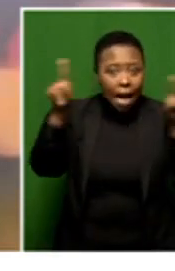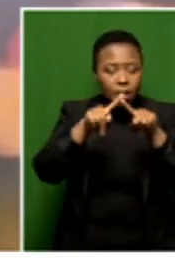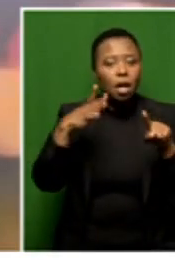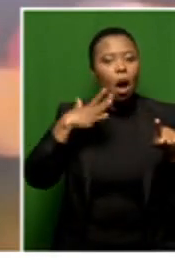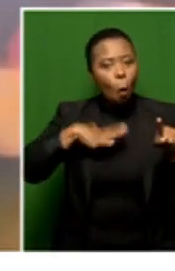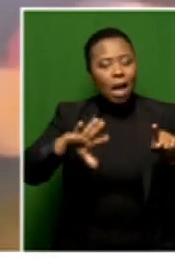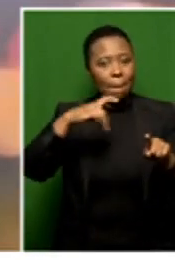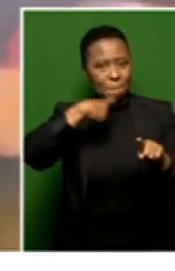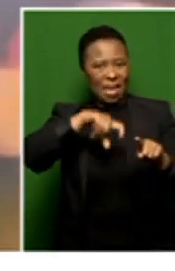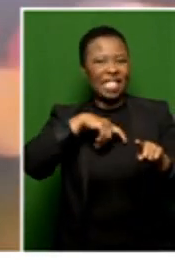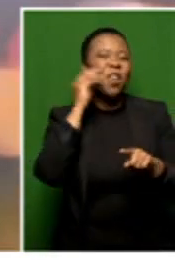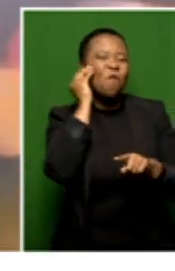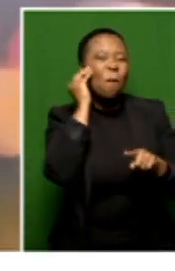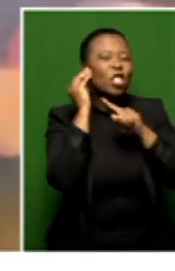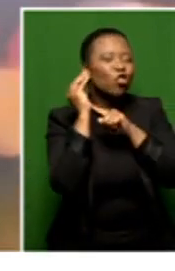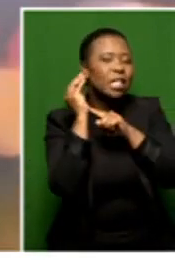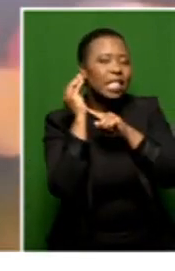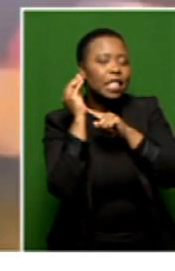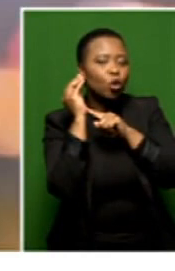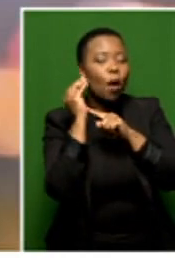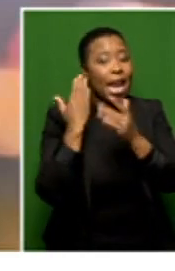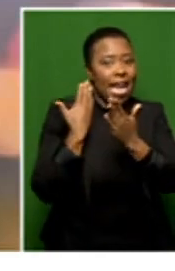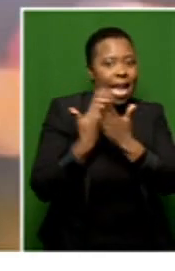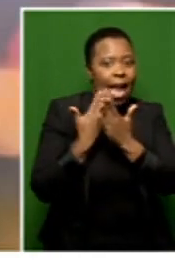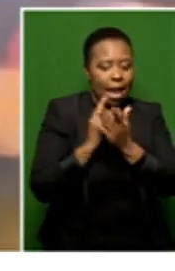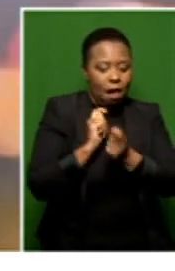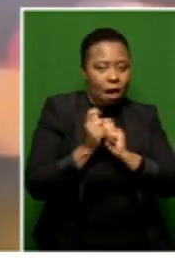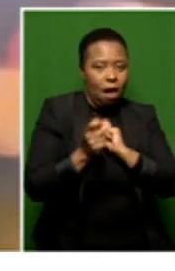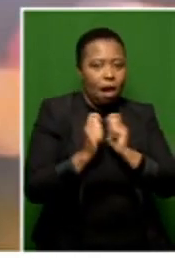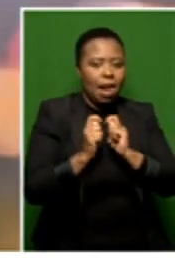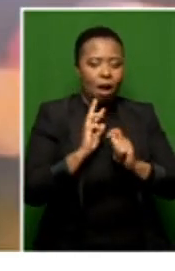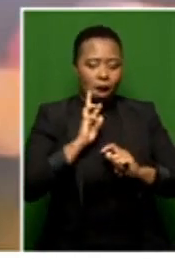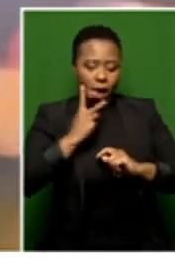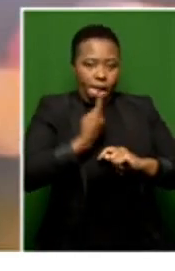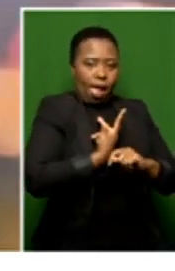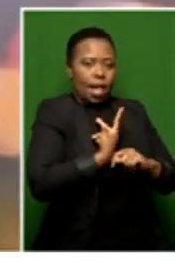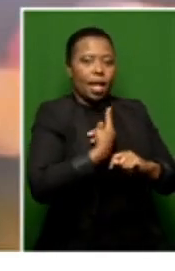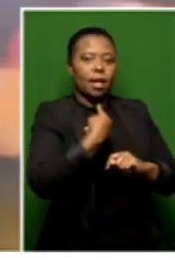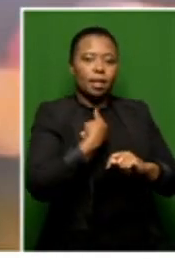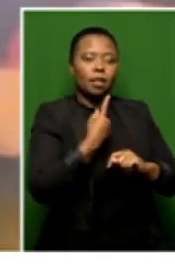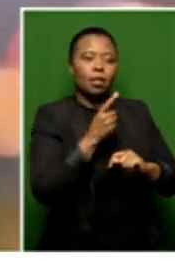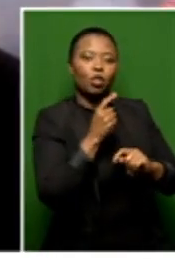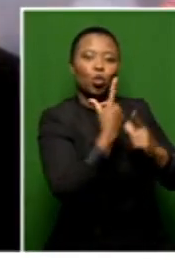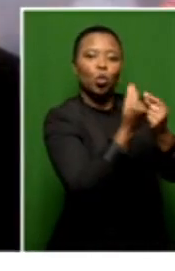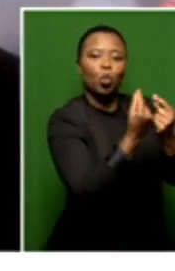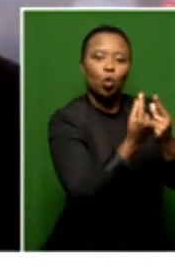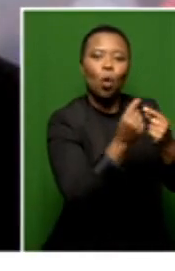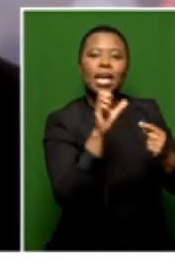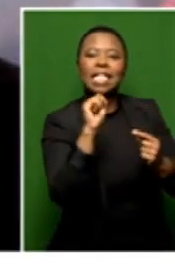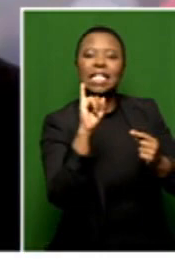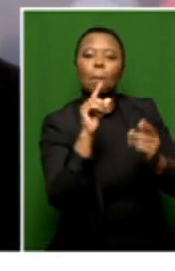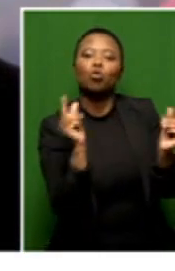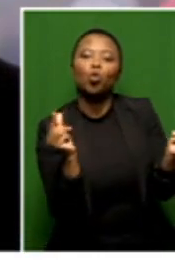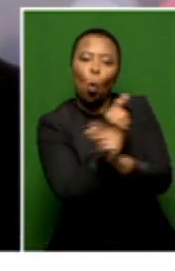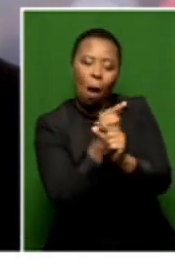much personal information as they can so they can ultimately impersonate you to conduct a SIMswap. And how do you